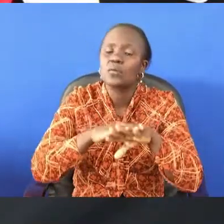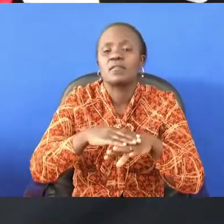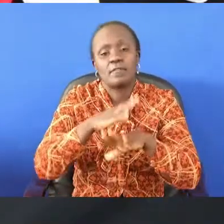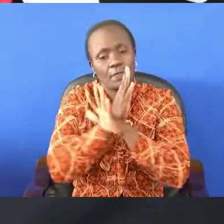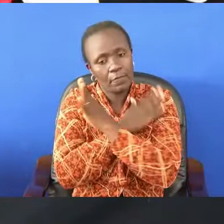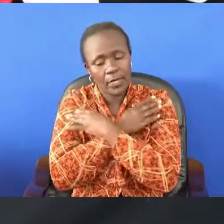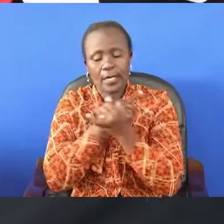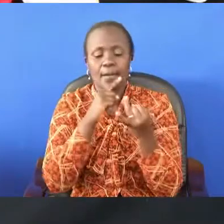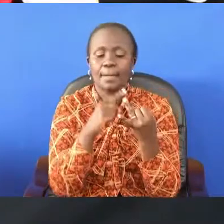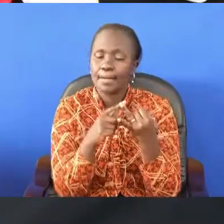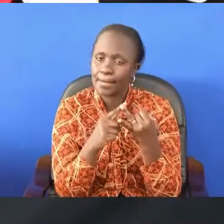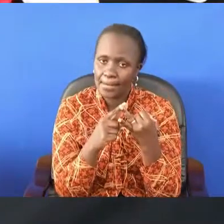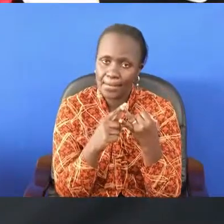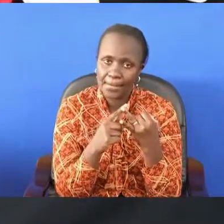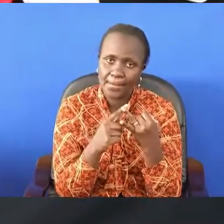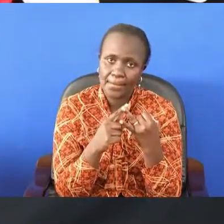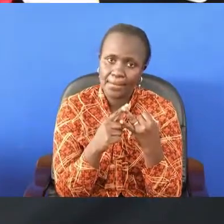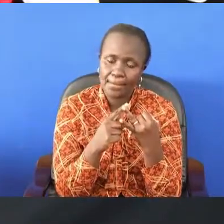friends. Number two,